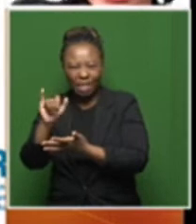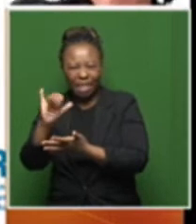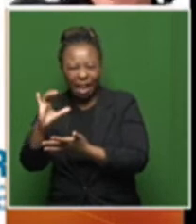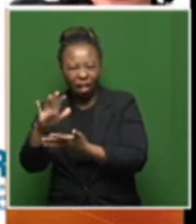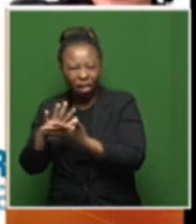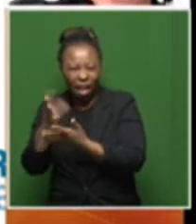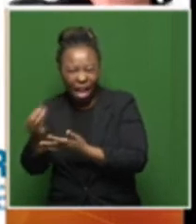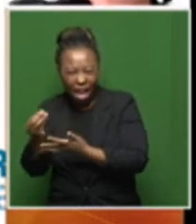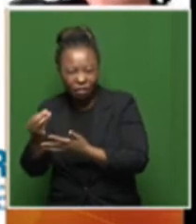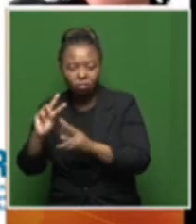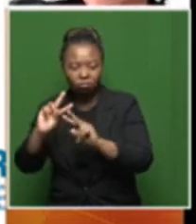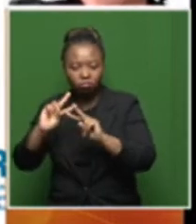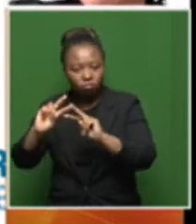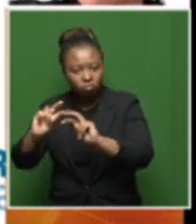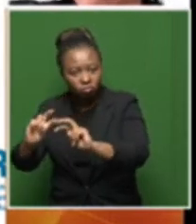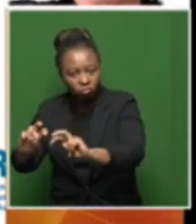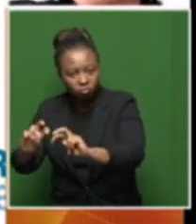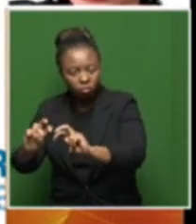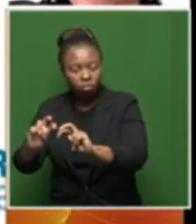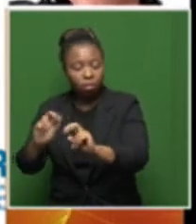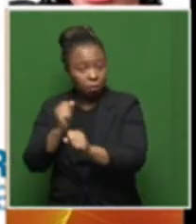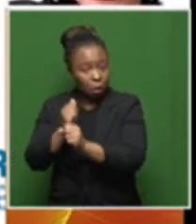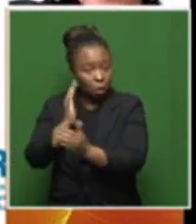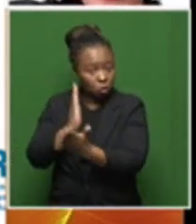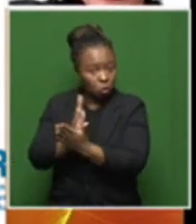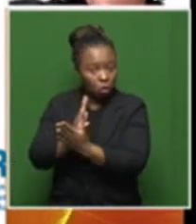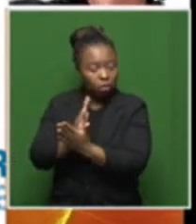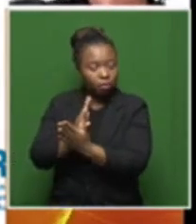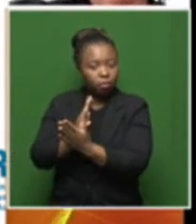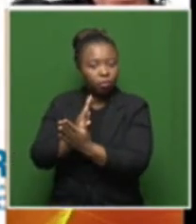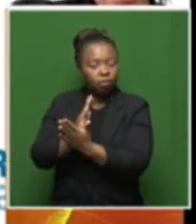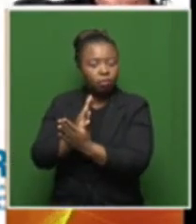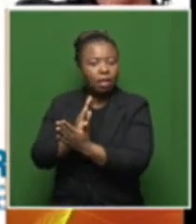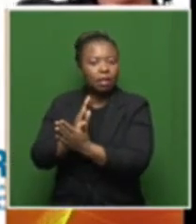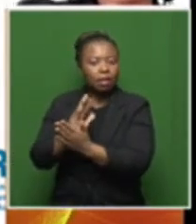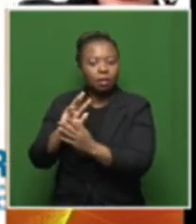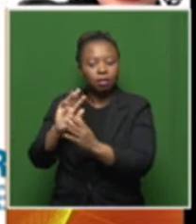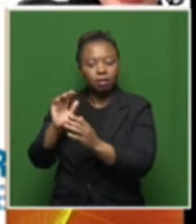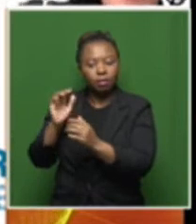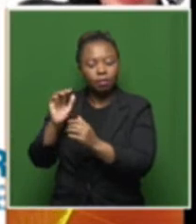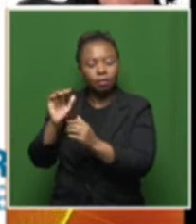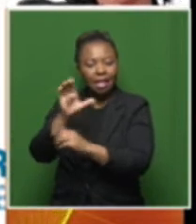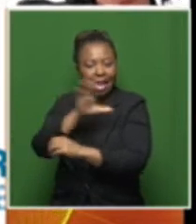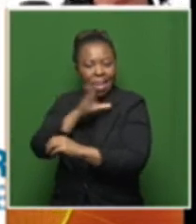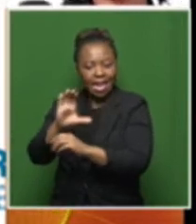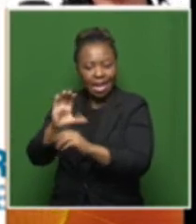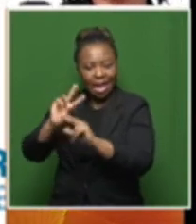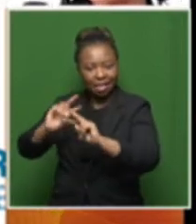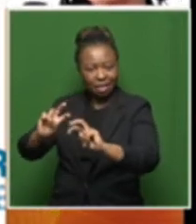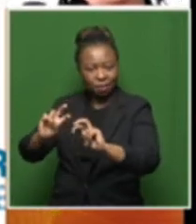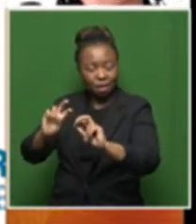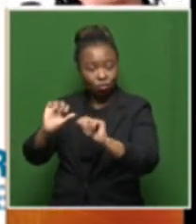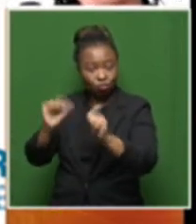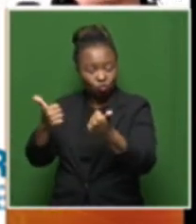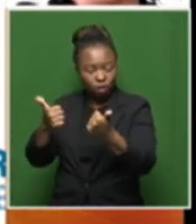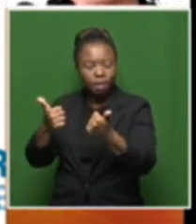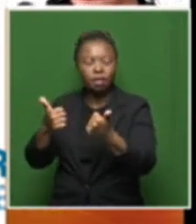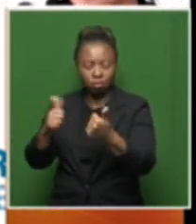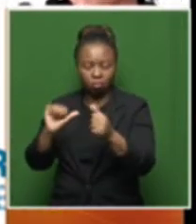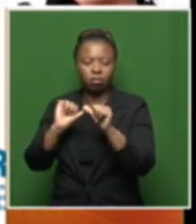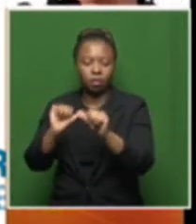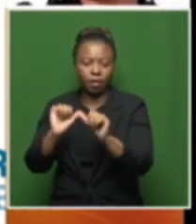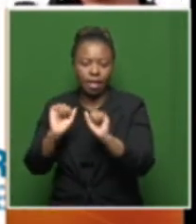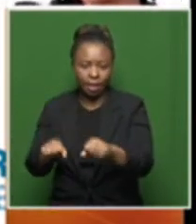that it is then ready for clinical assessment, which is then the fifth step. We then look at all the data that's